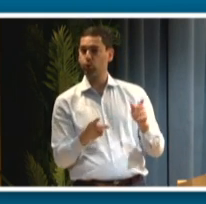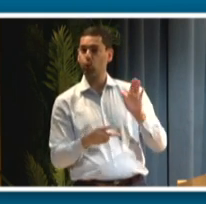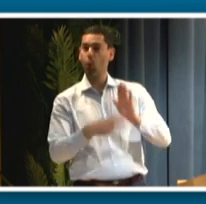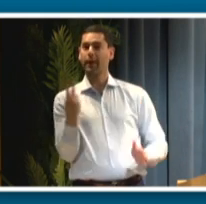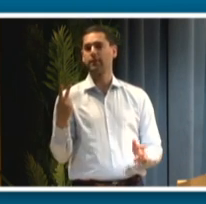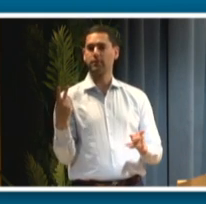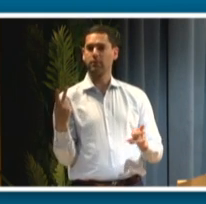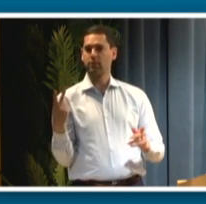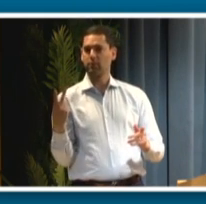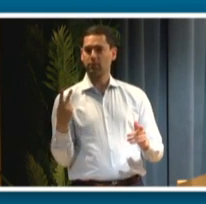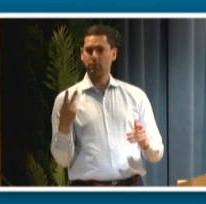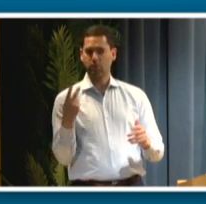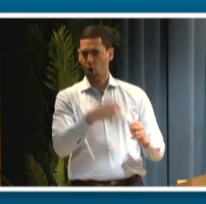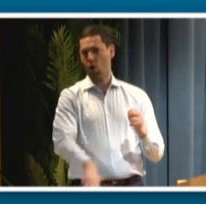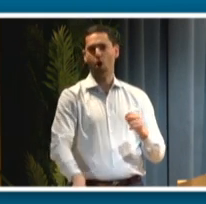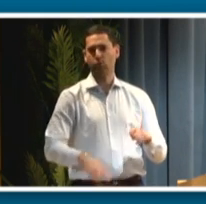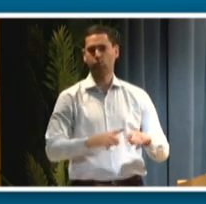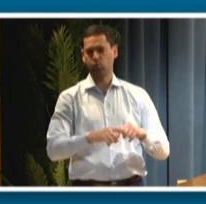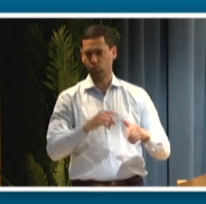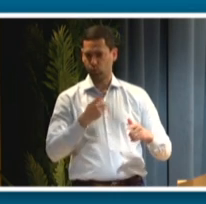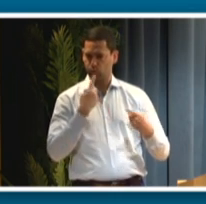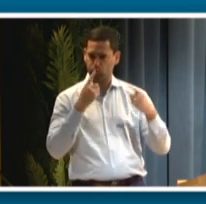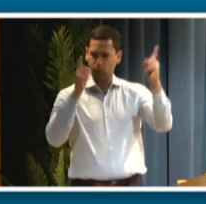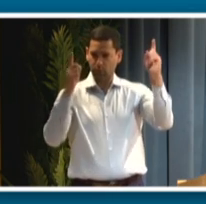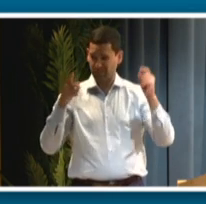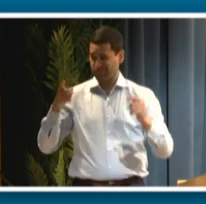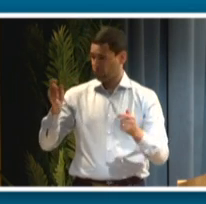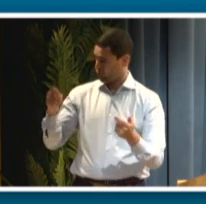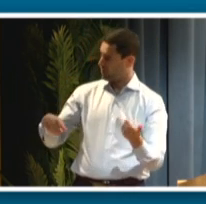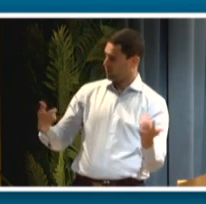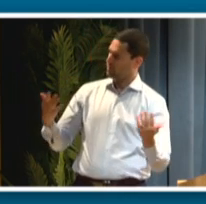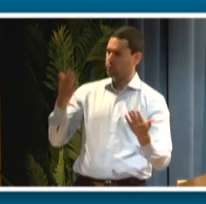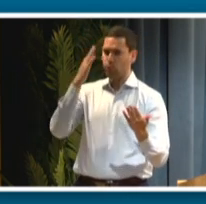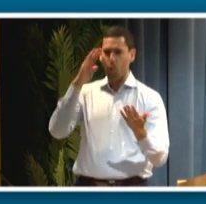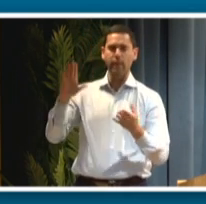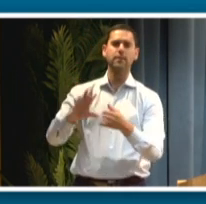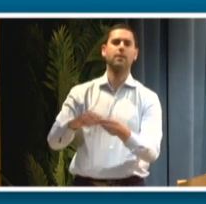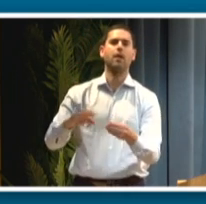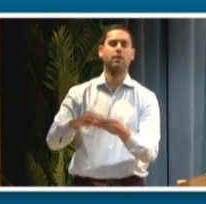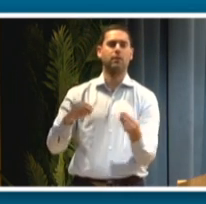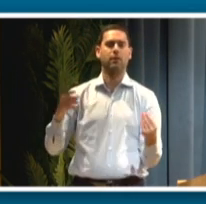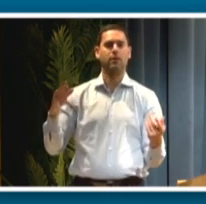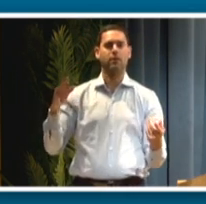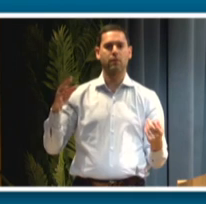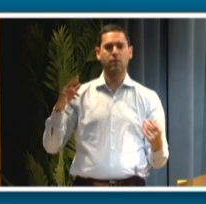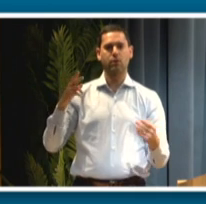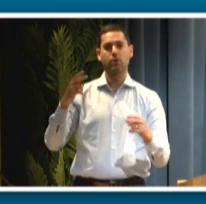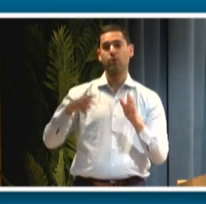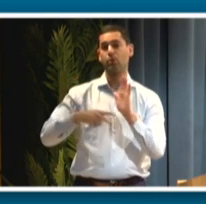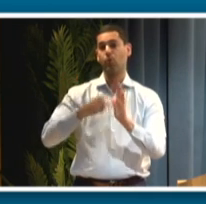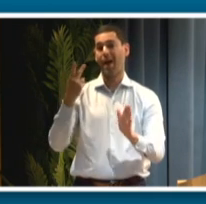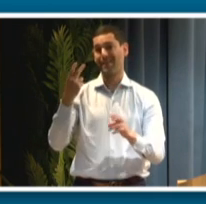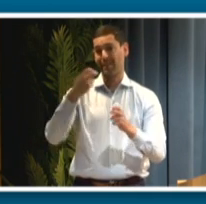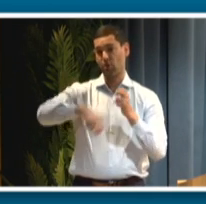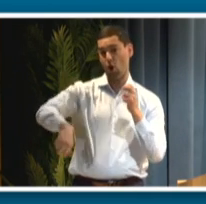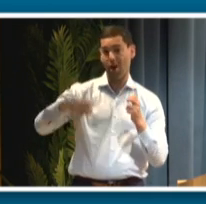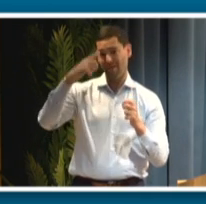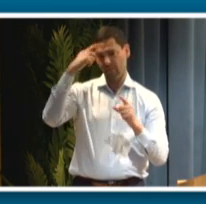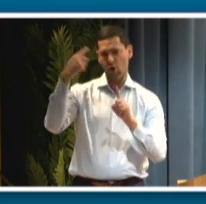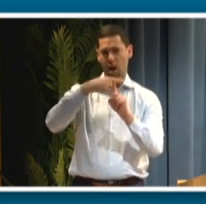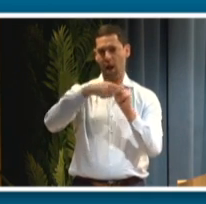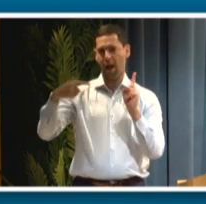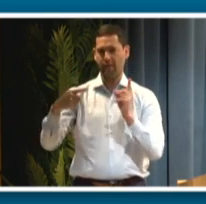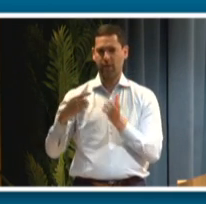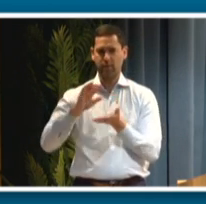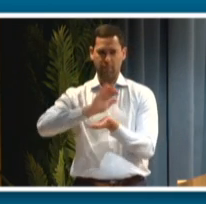to accomplish. Well, you know, the saying is, and I did the math on this, and I really stuck to this. The saying is what? It's twice as hard for half as much,